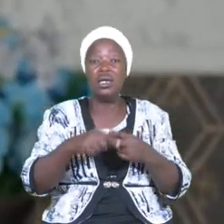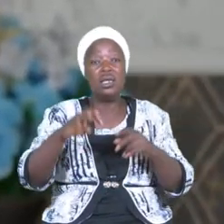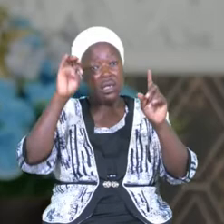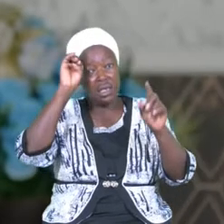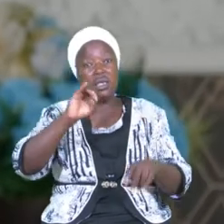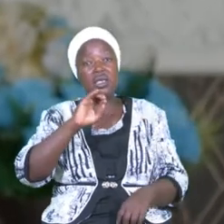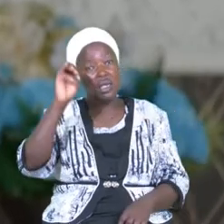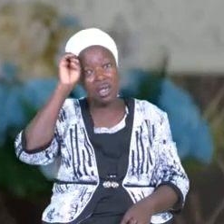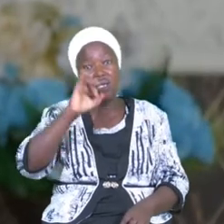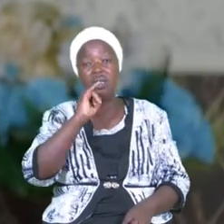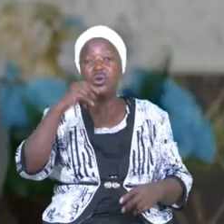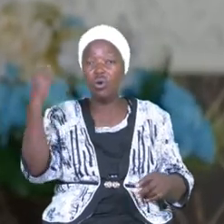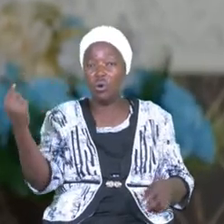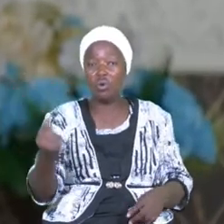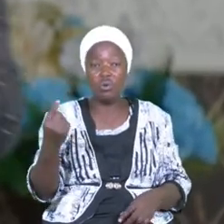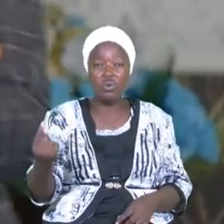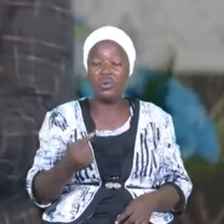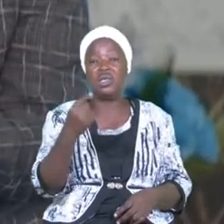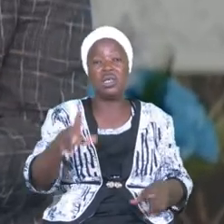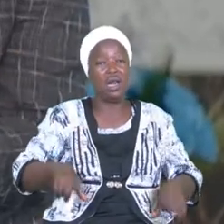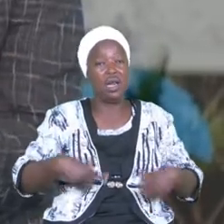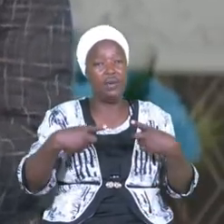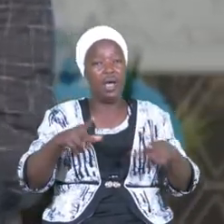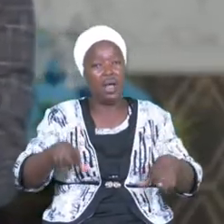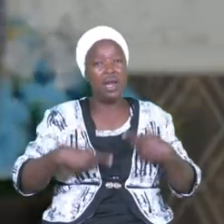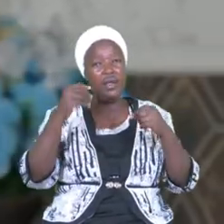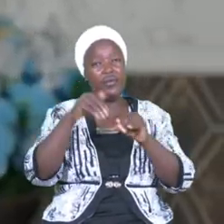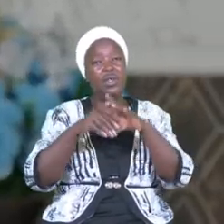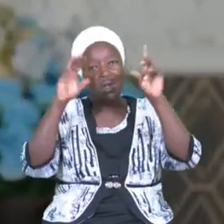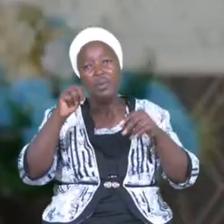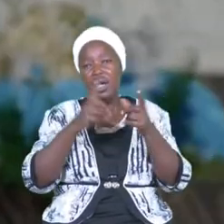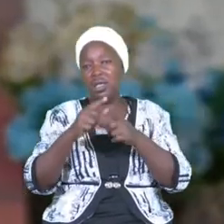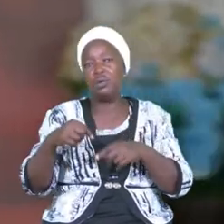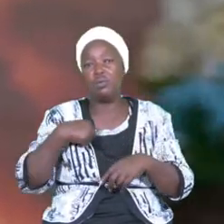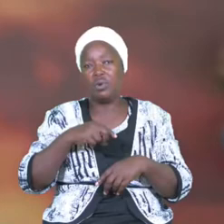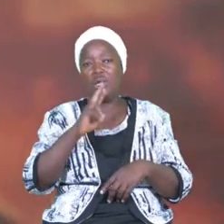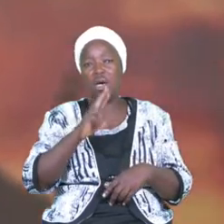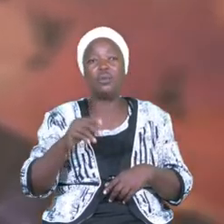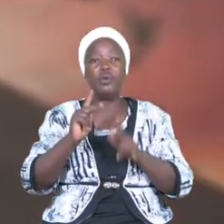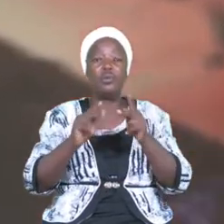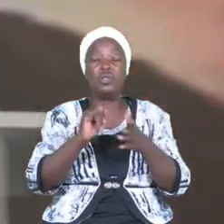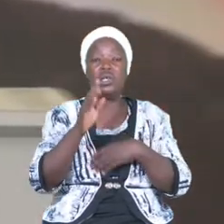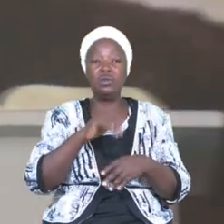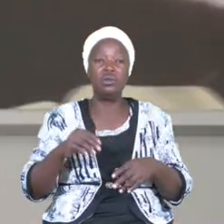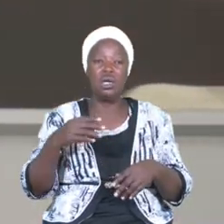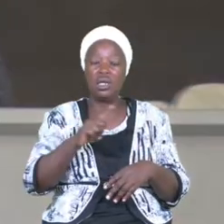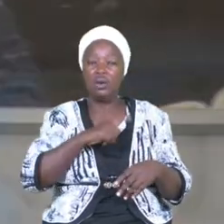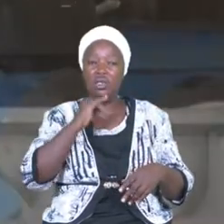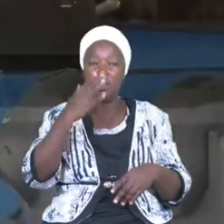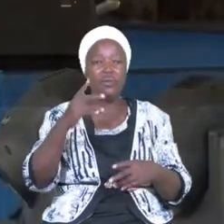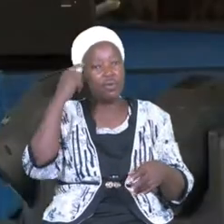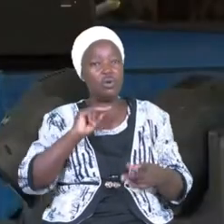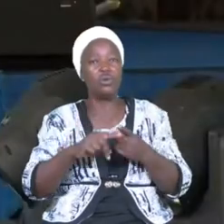alive, alive within, we're able to overcome. Strengthening grace